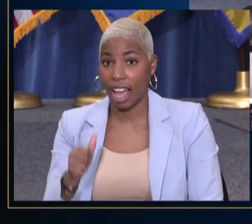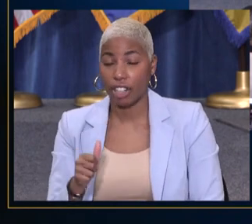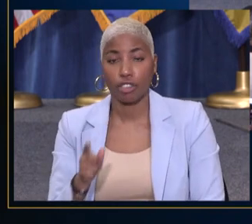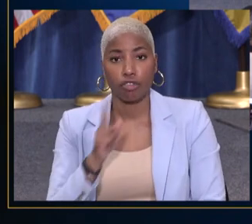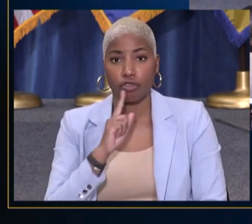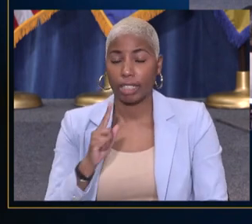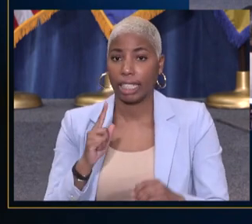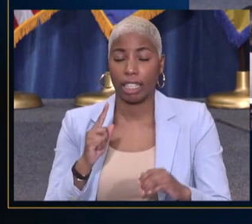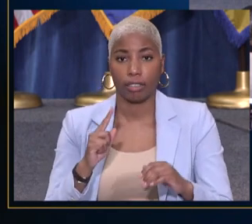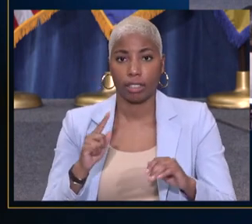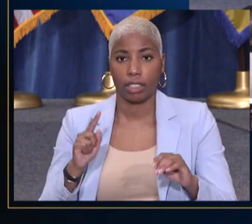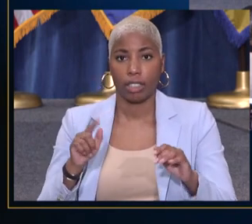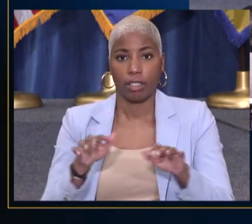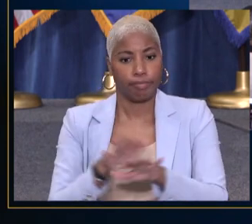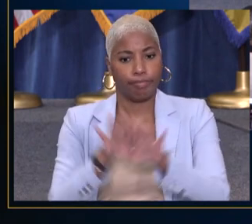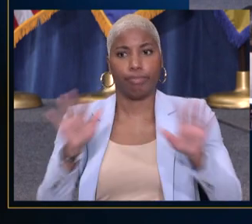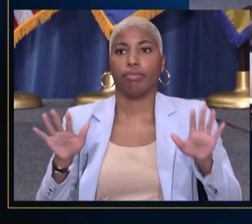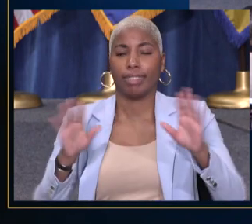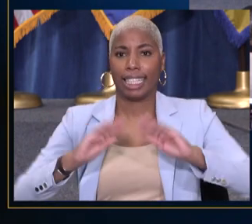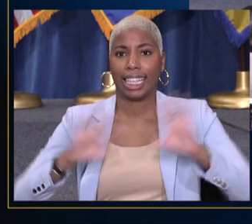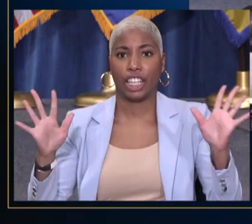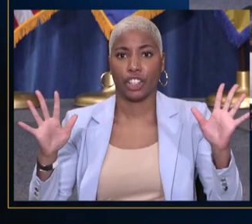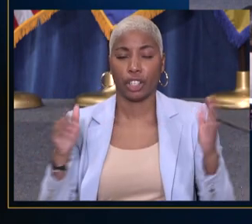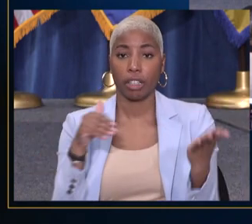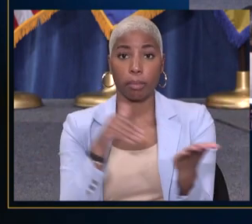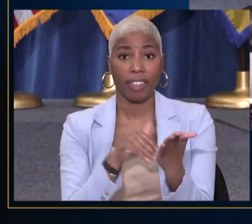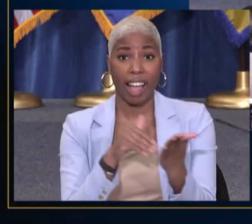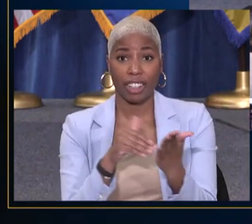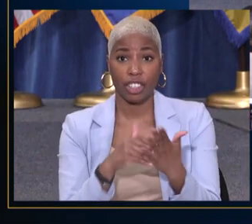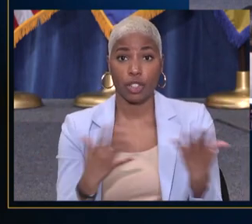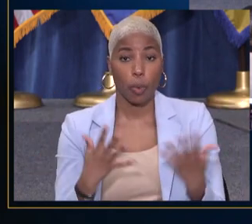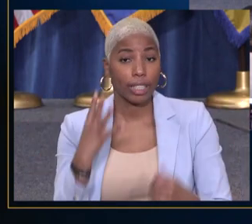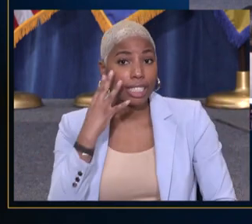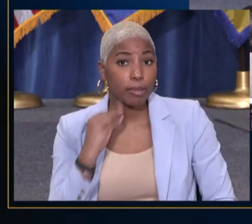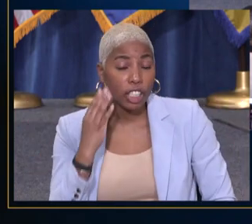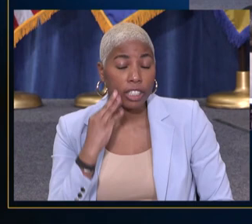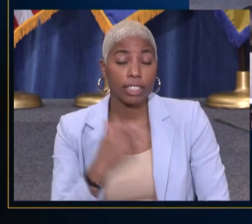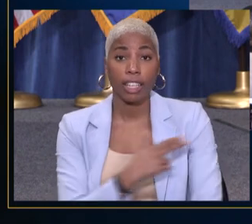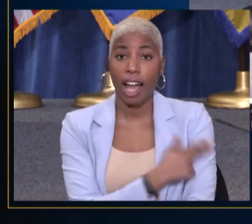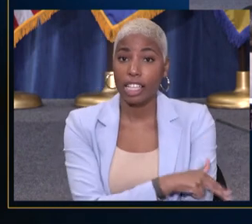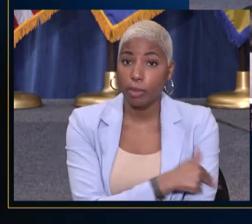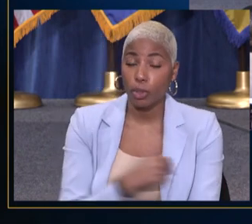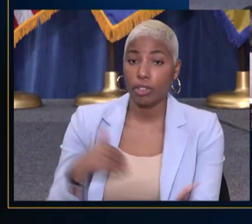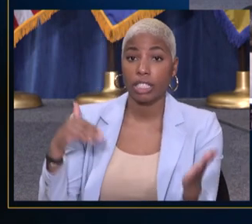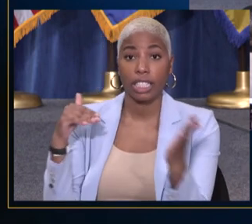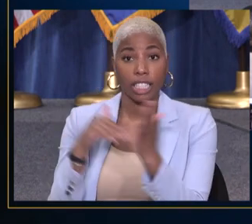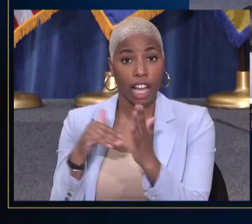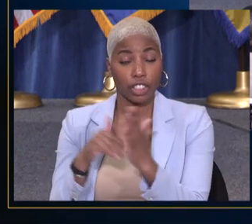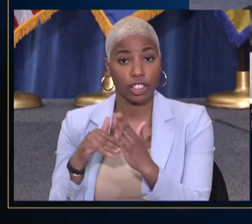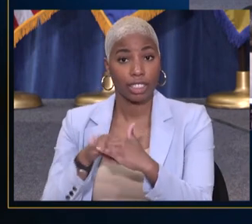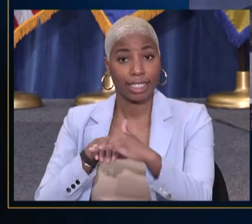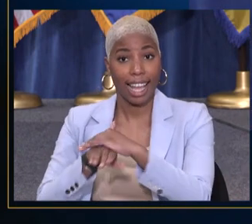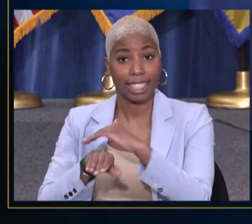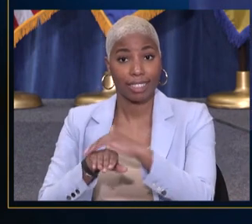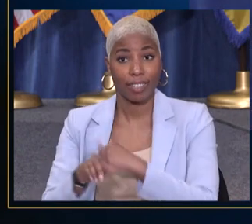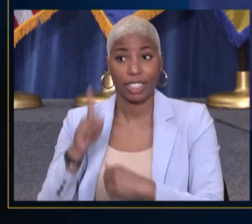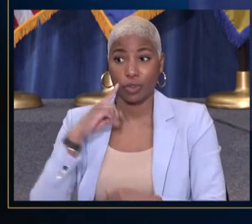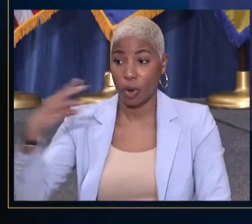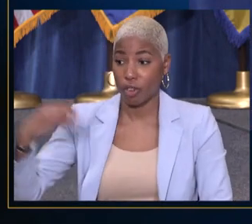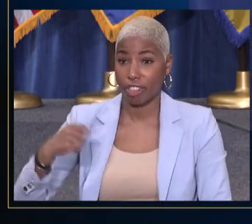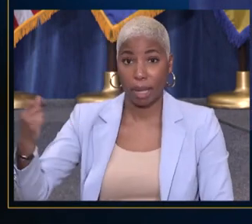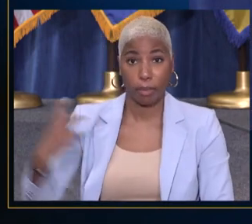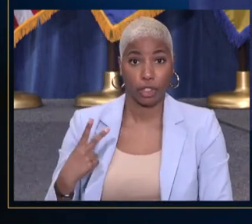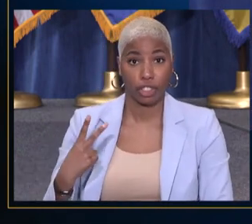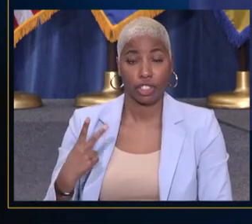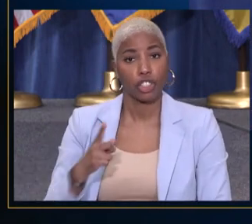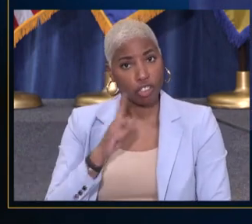of providers and what they are facing, hospitals, doctors being able to be reimbursed, which